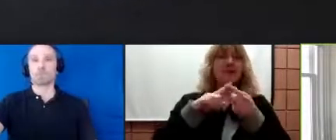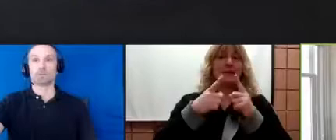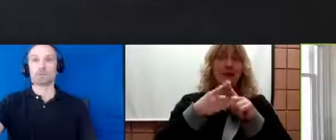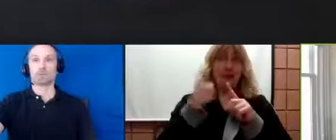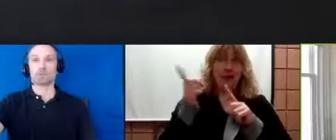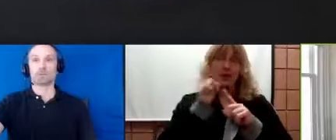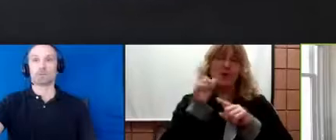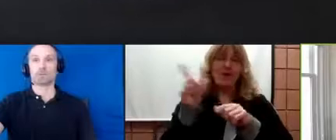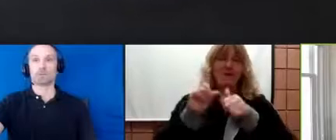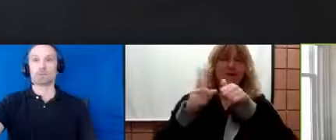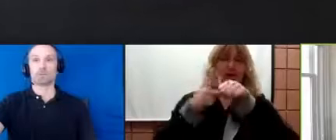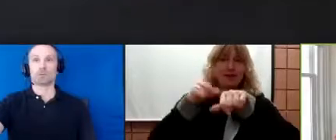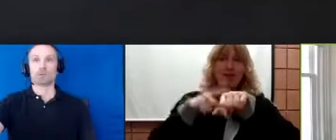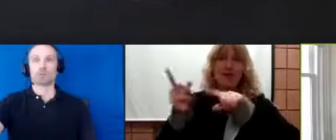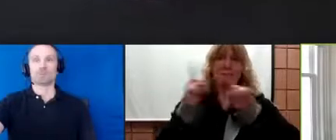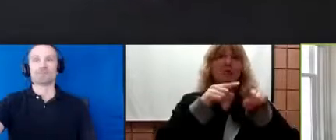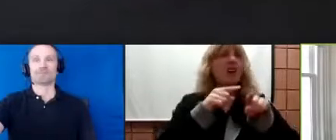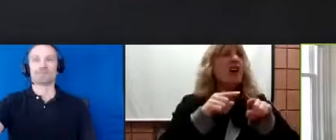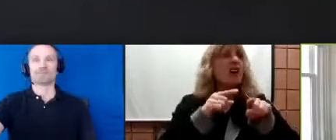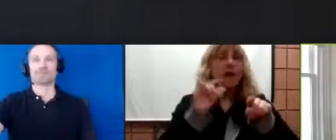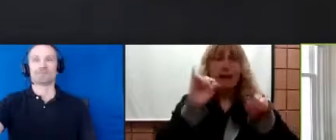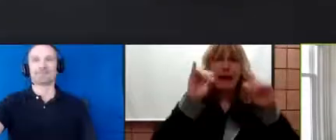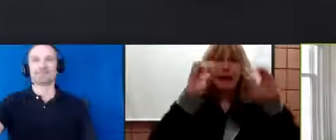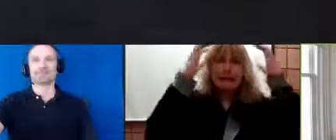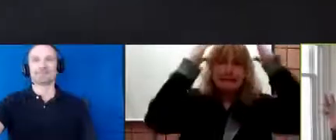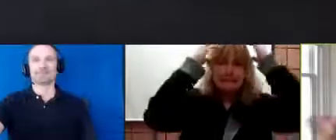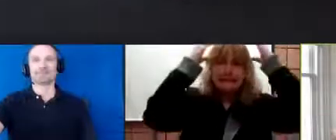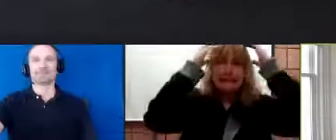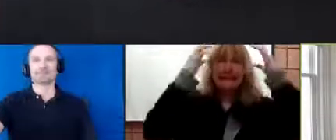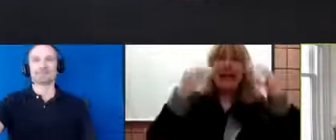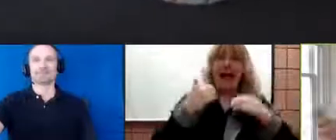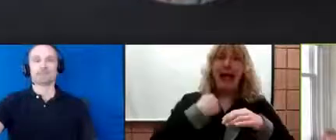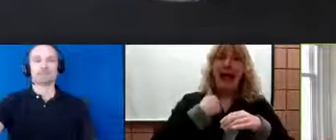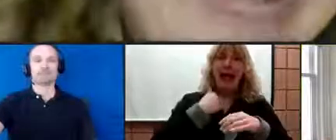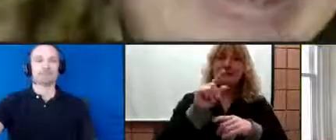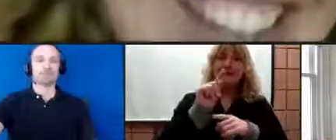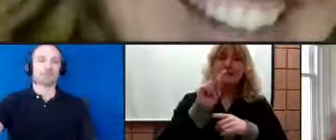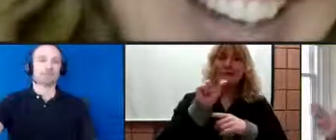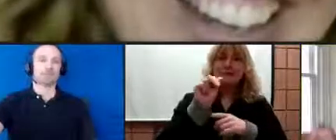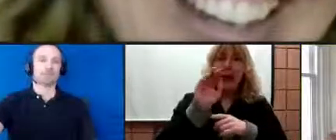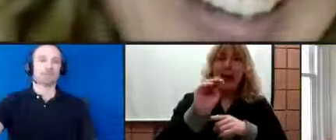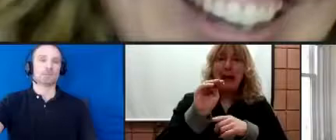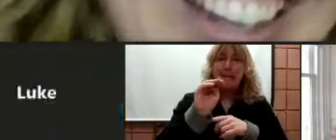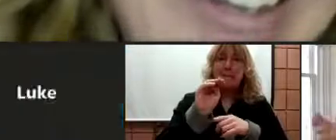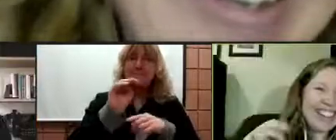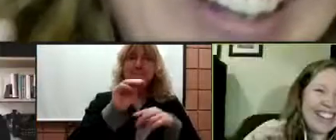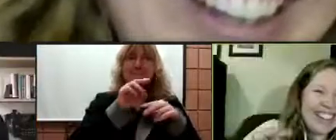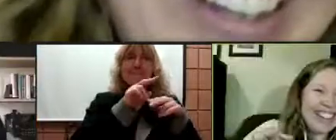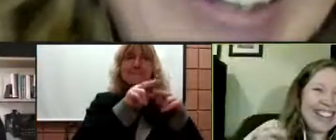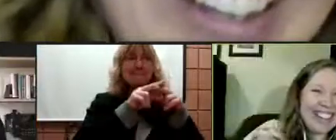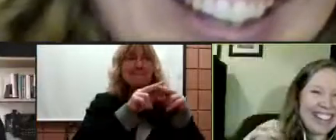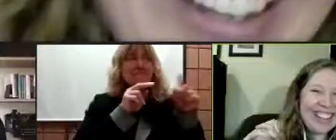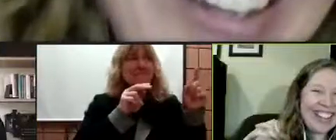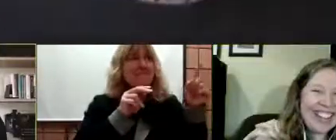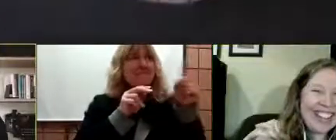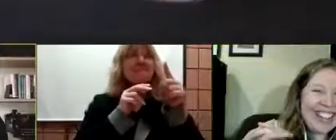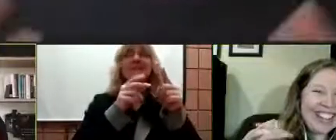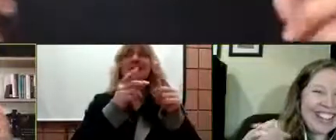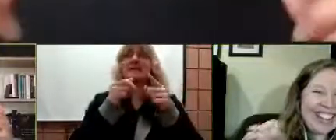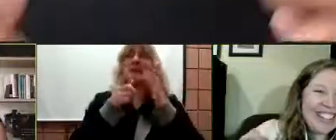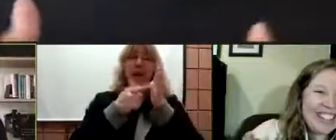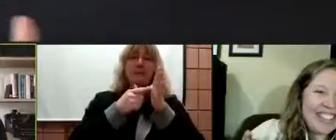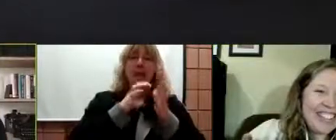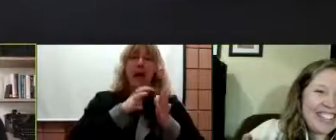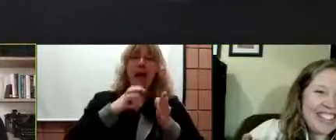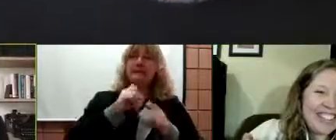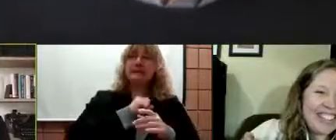this place is Disneyland. They've got a tram. You know, they send out like Yeah. congressmen and senators kind of walk out from time to time. People